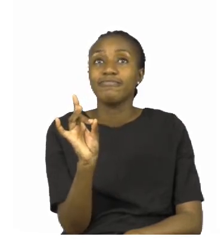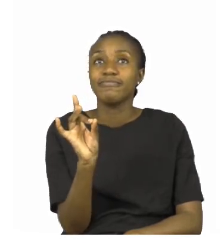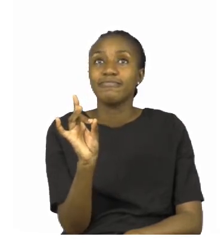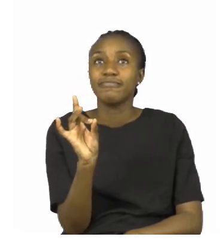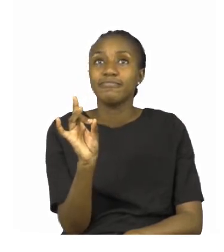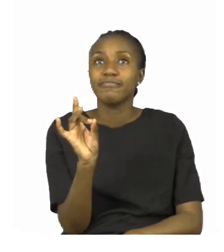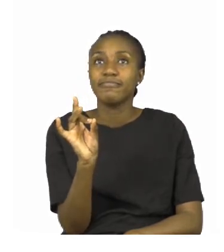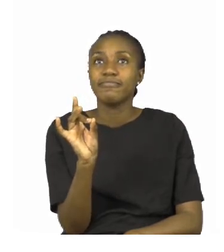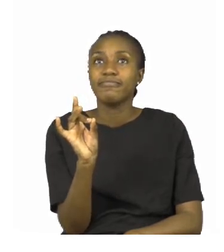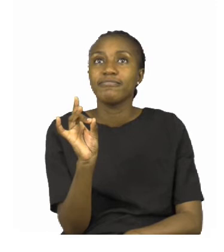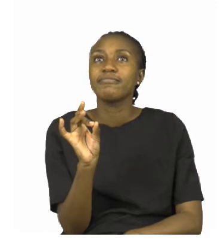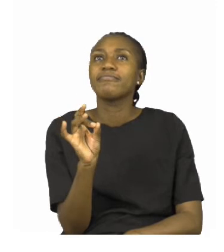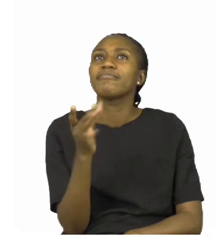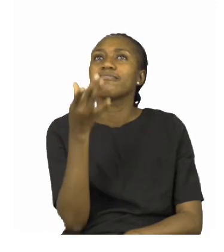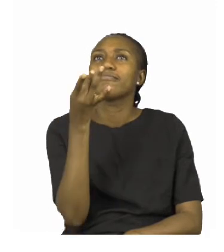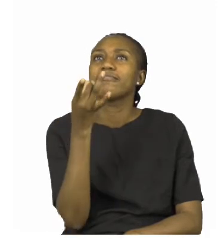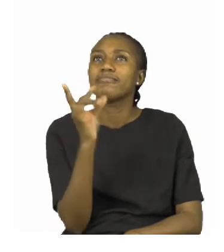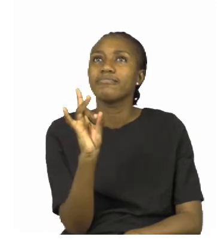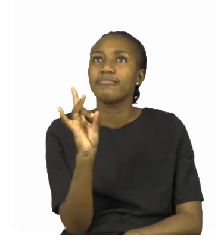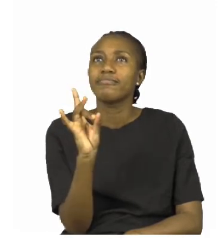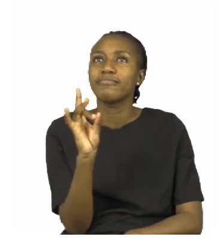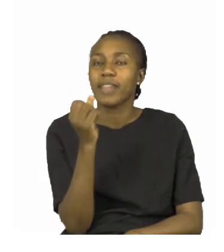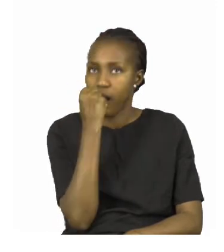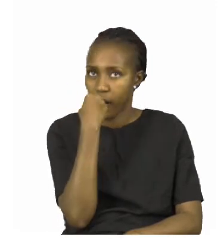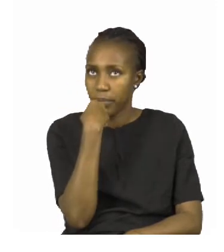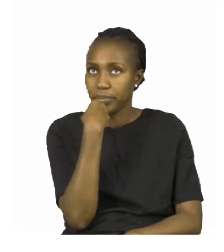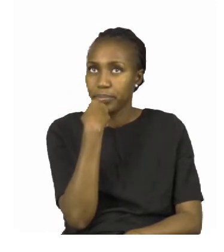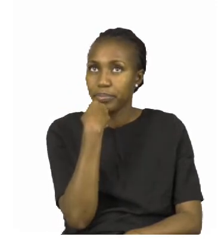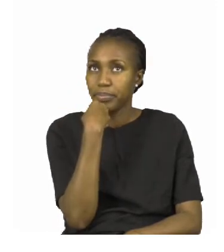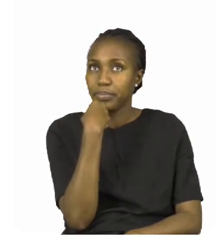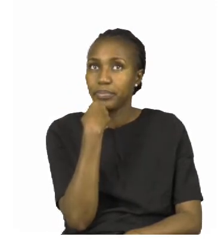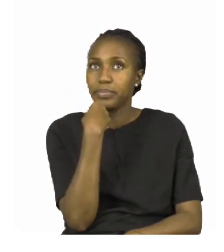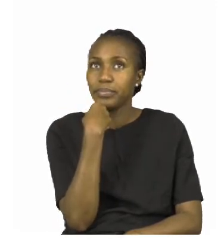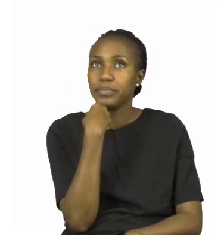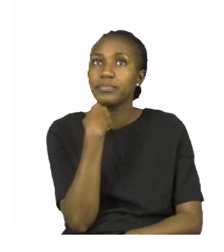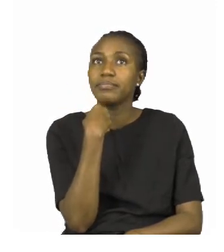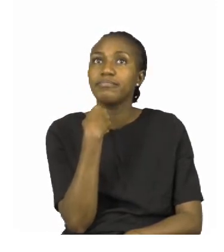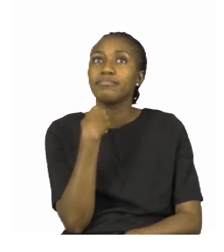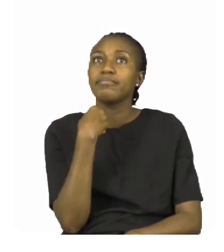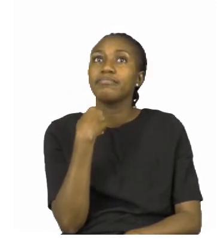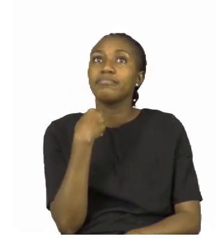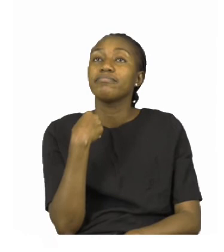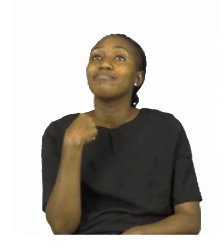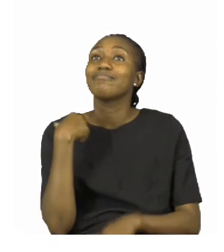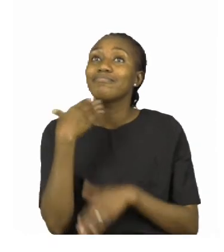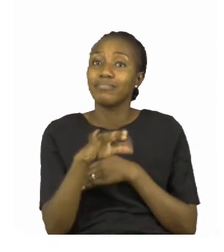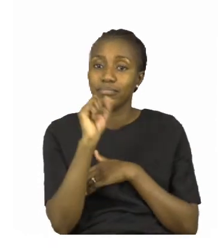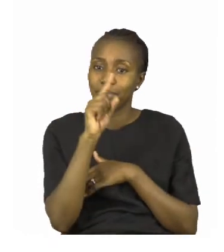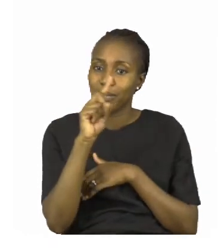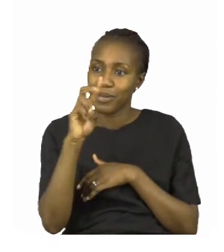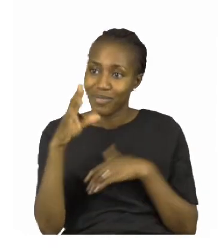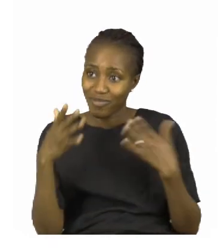8. There are 8 apples. So, after counting, we actually need